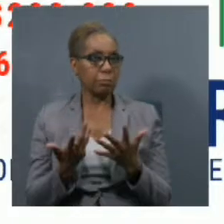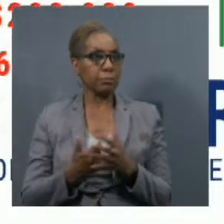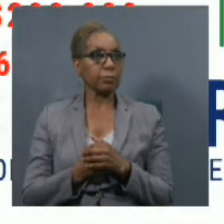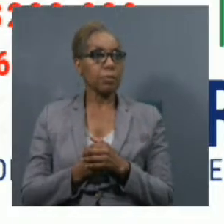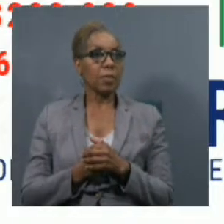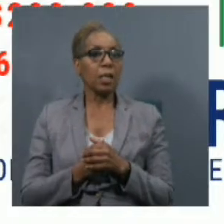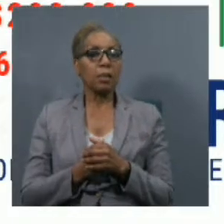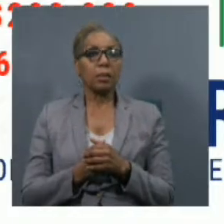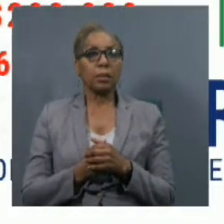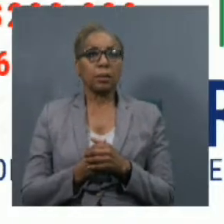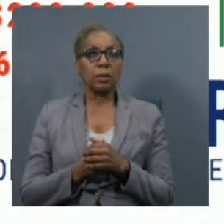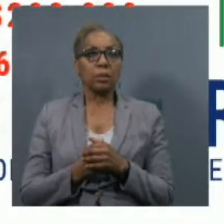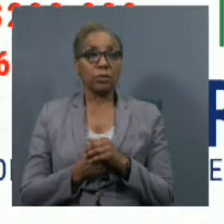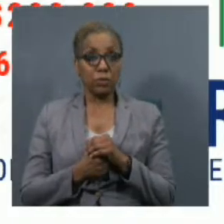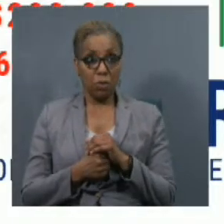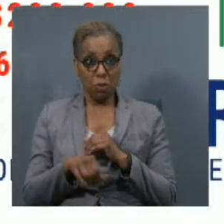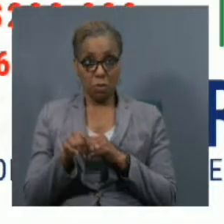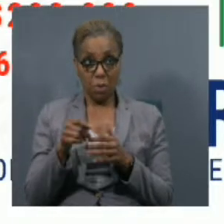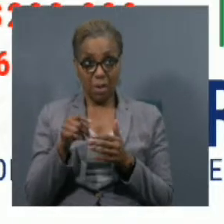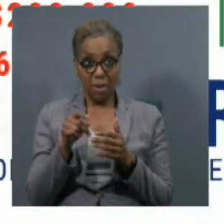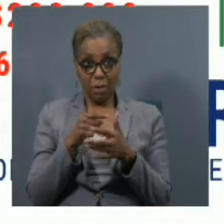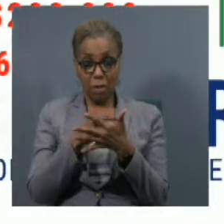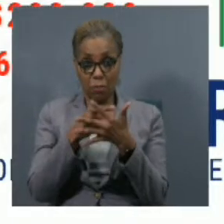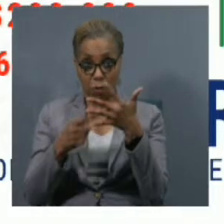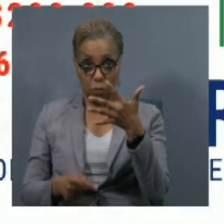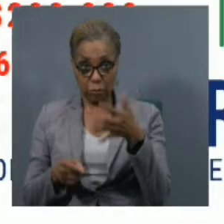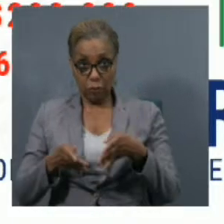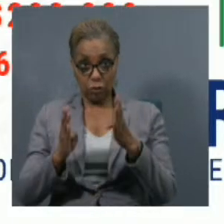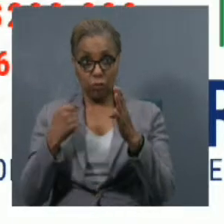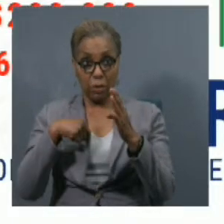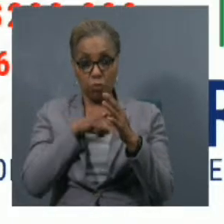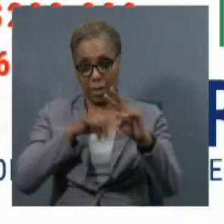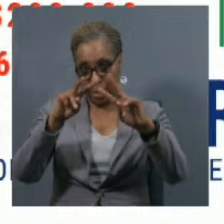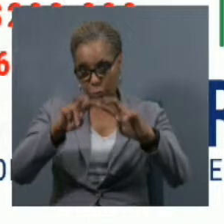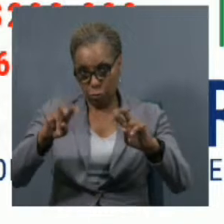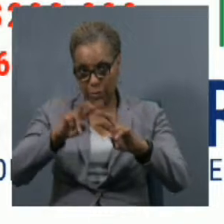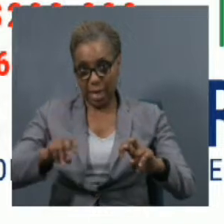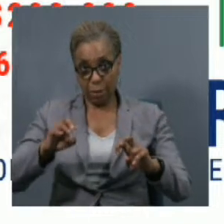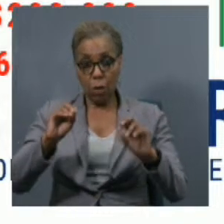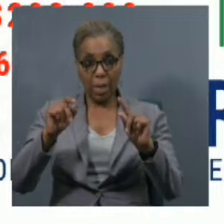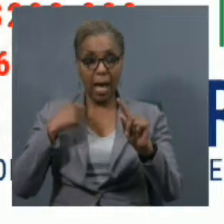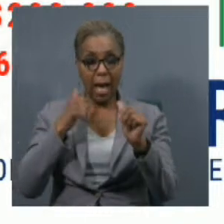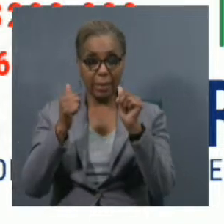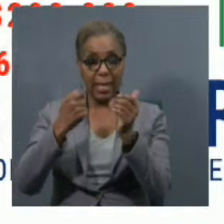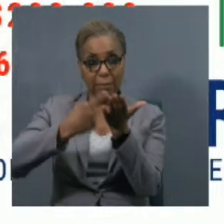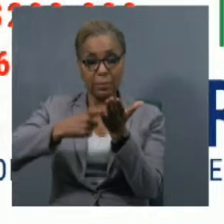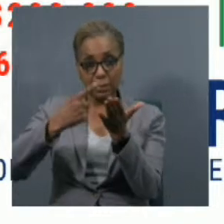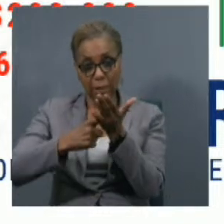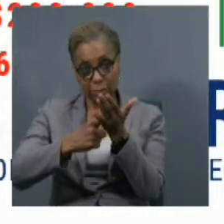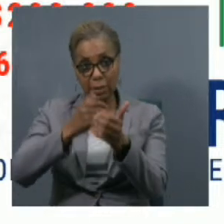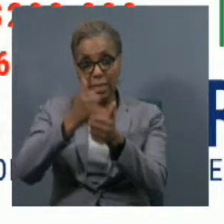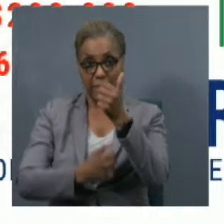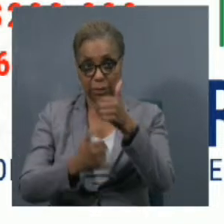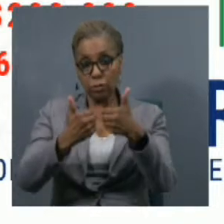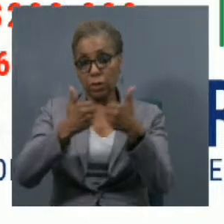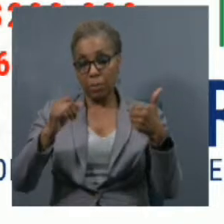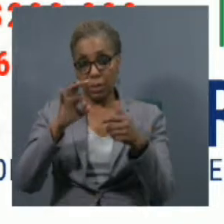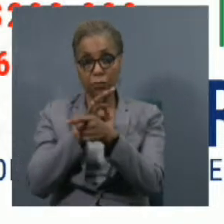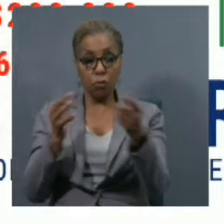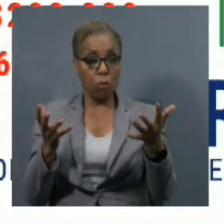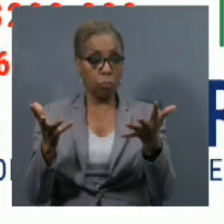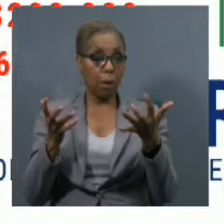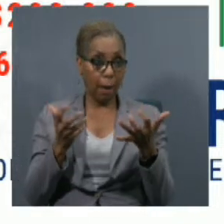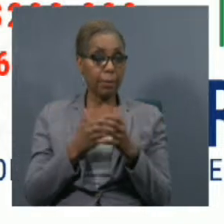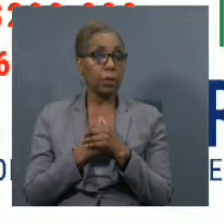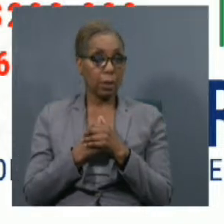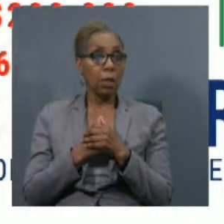So with that, these were the streets that we looked at. I can go through each one of these separately with you if you would like. We